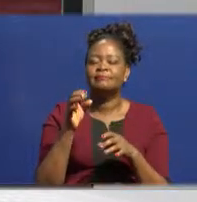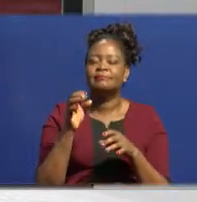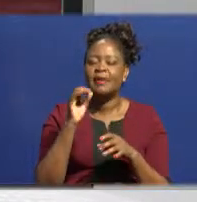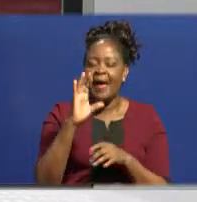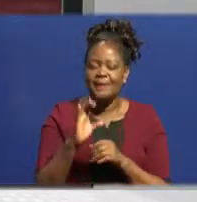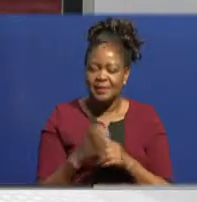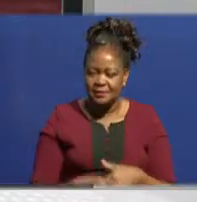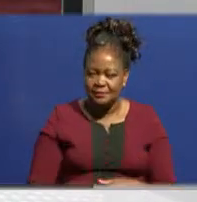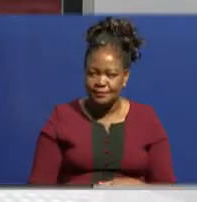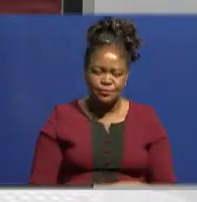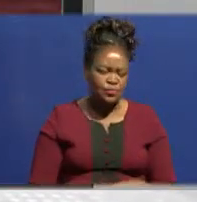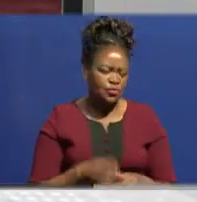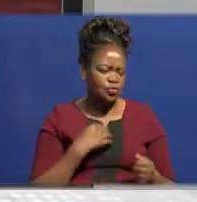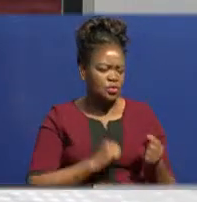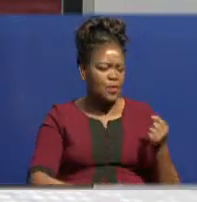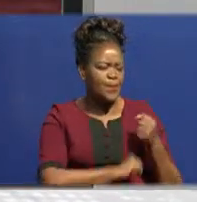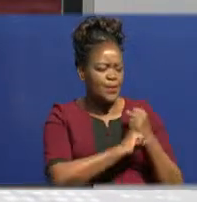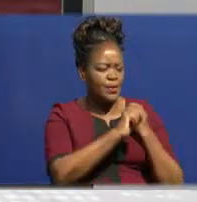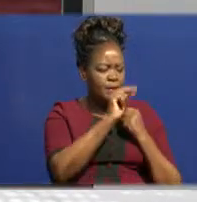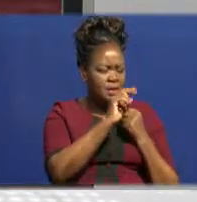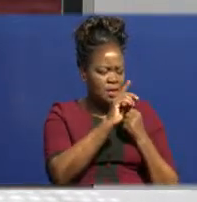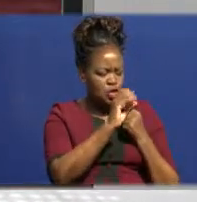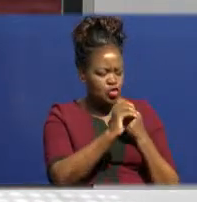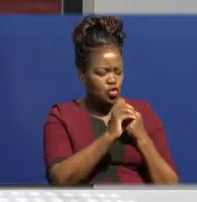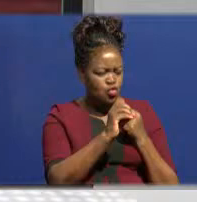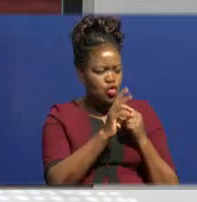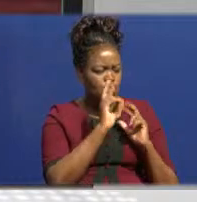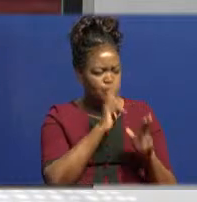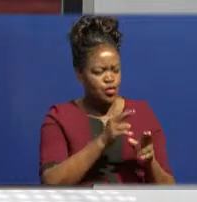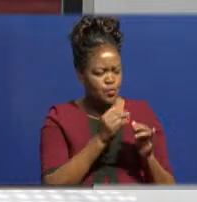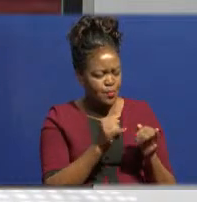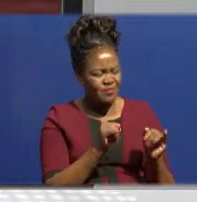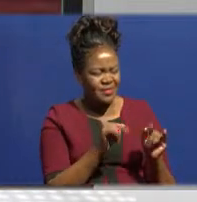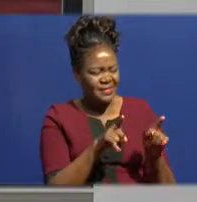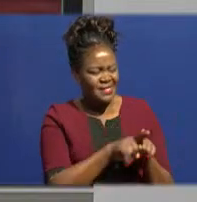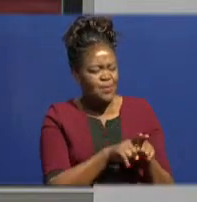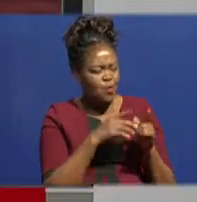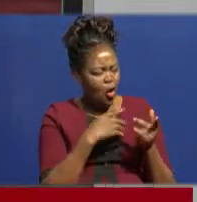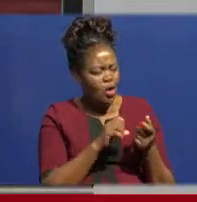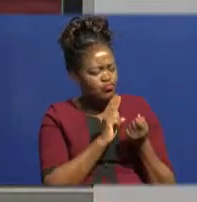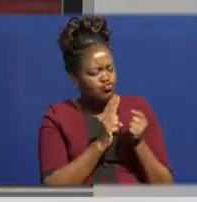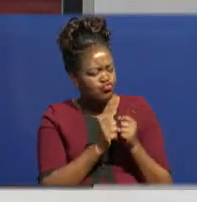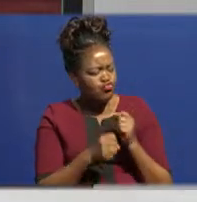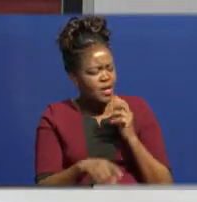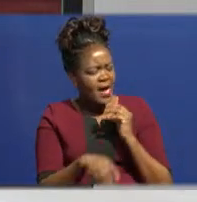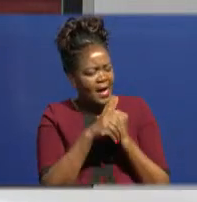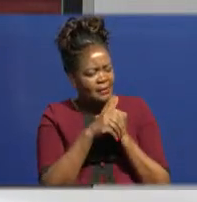the implementation of the NADCO report as it is, or should there be some amendments?